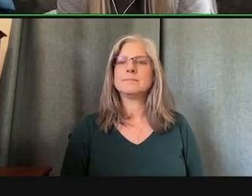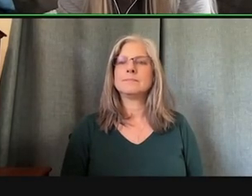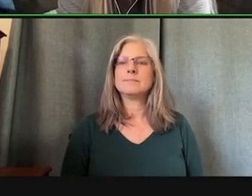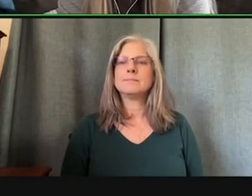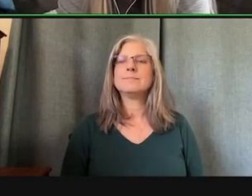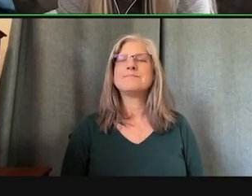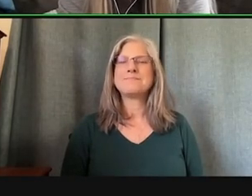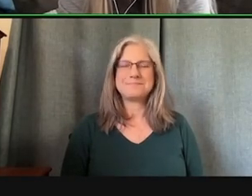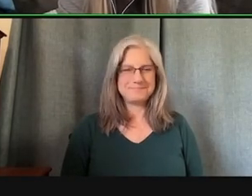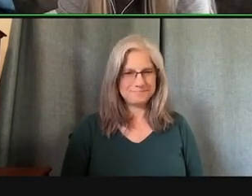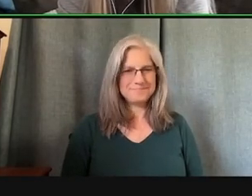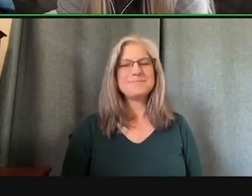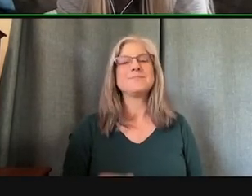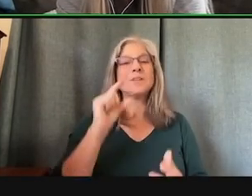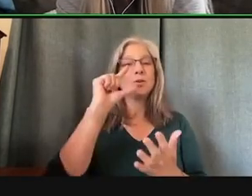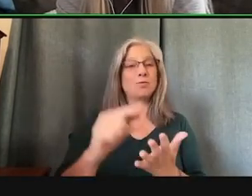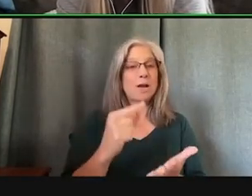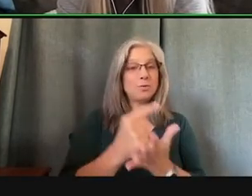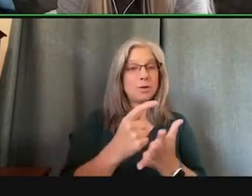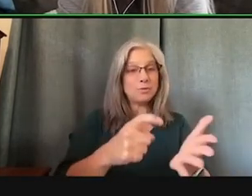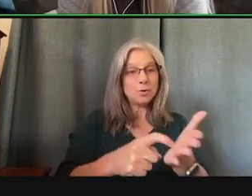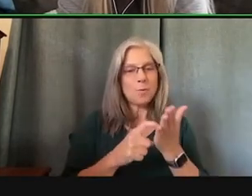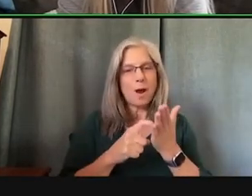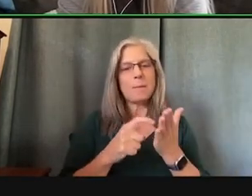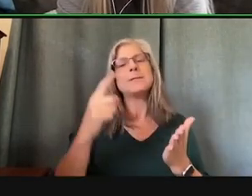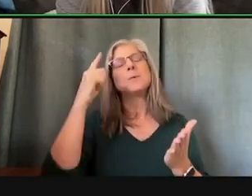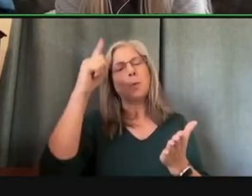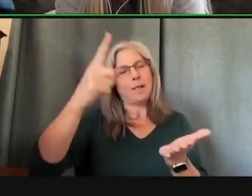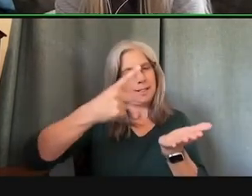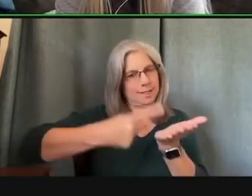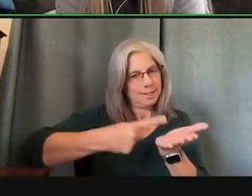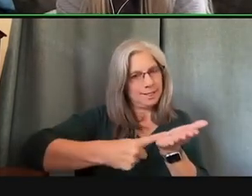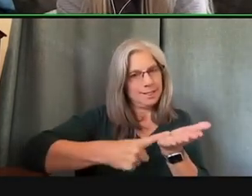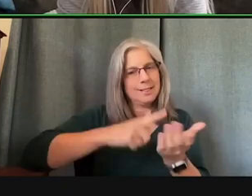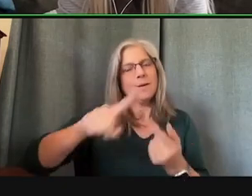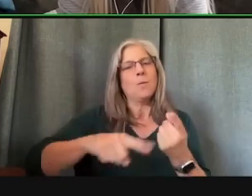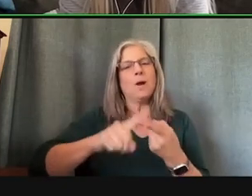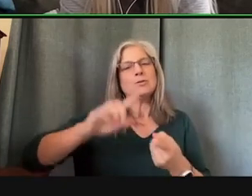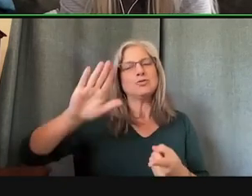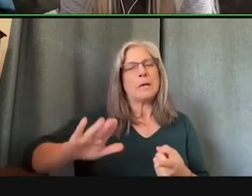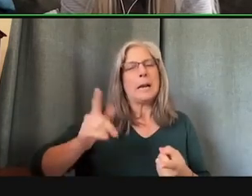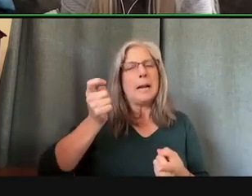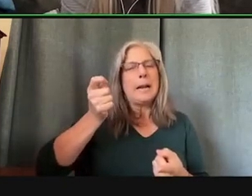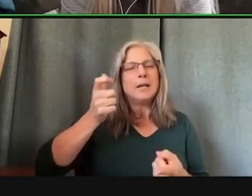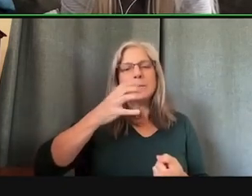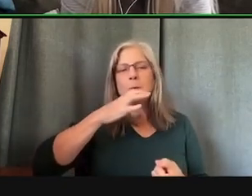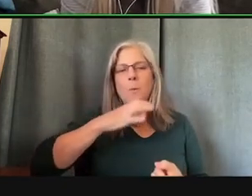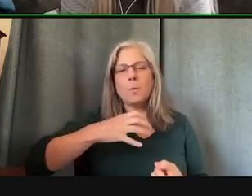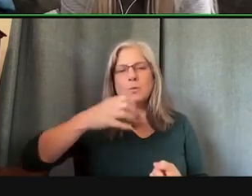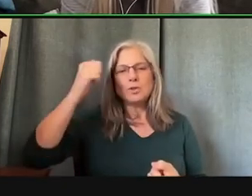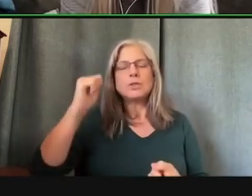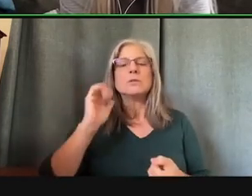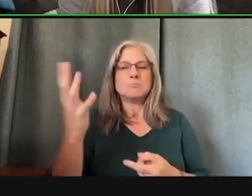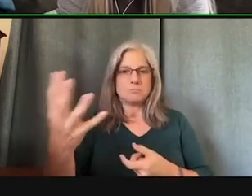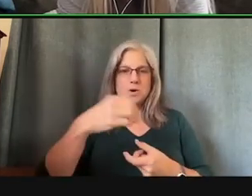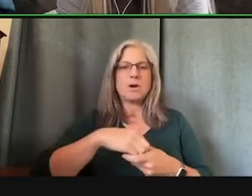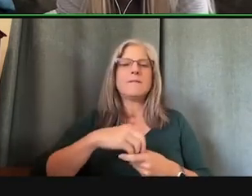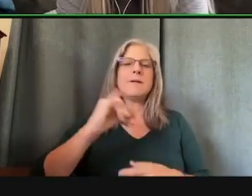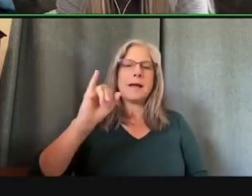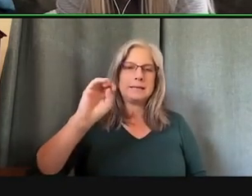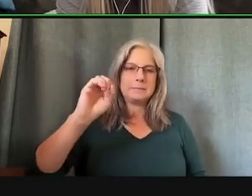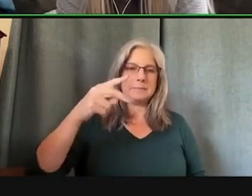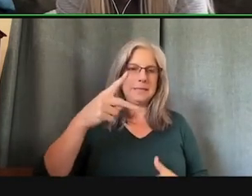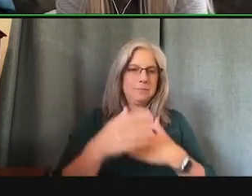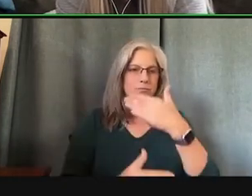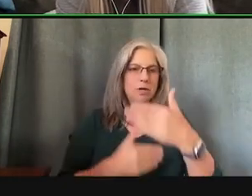So graduation requirements will also be discussed when your child gets a little older as part of the IEP process.